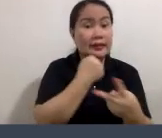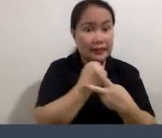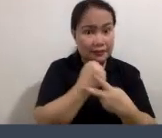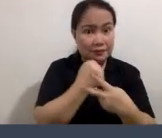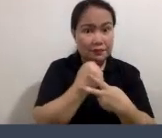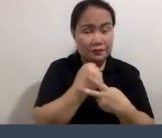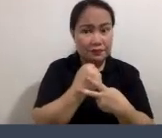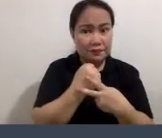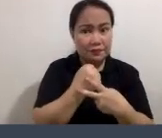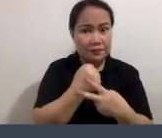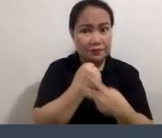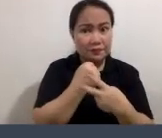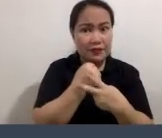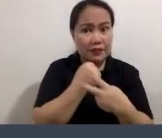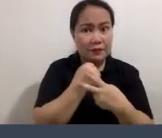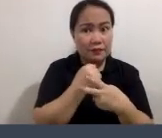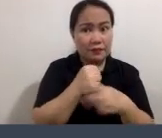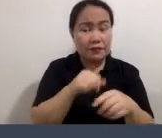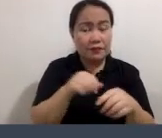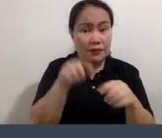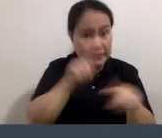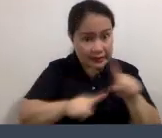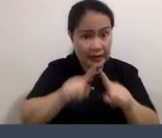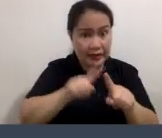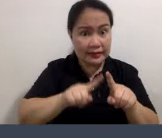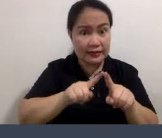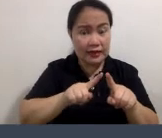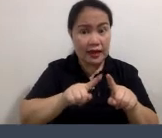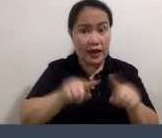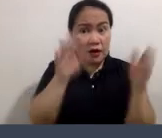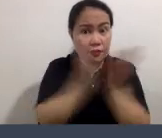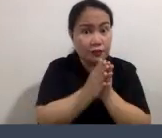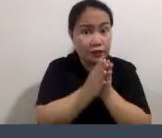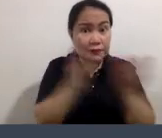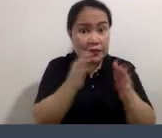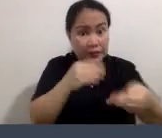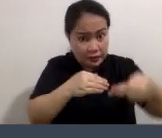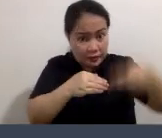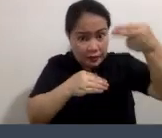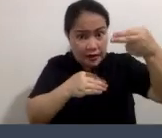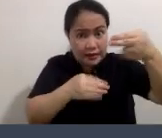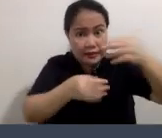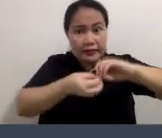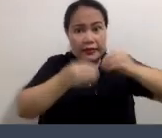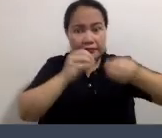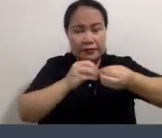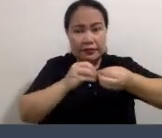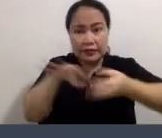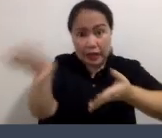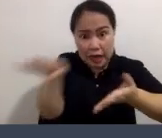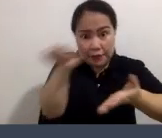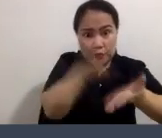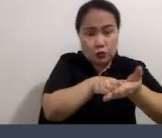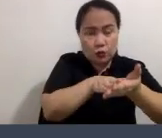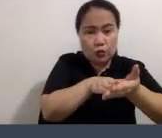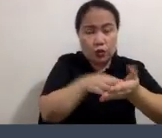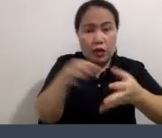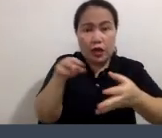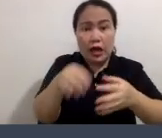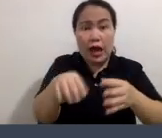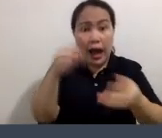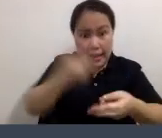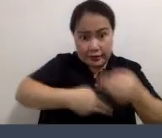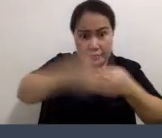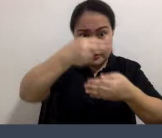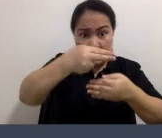of bigger number. So, kukopyahin mo yung sign nung mas mataas na number o mas mataas na